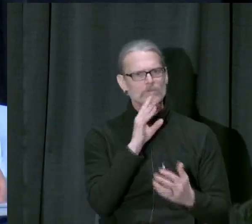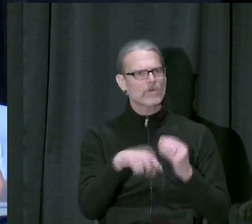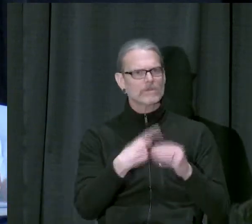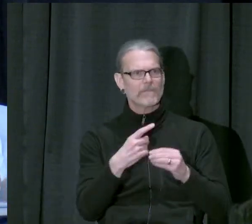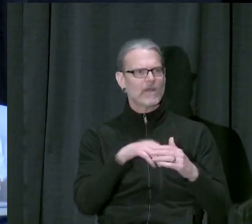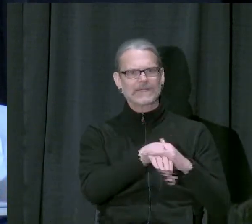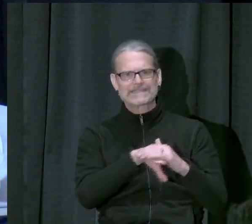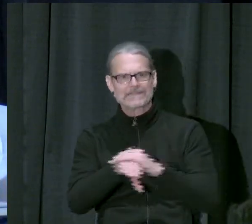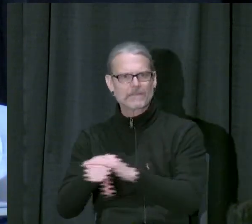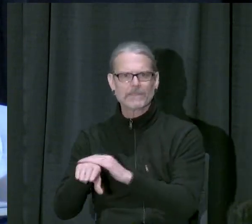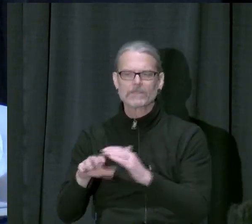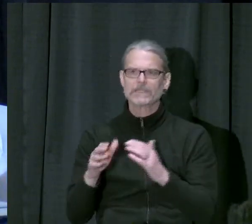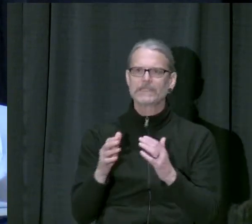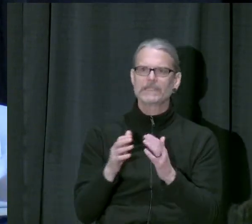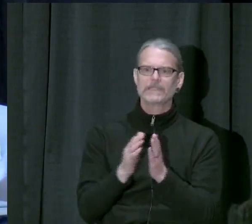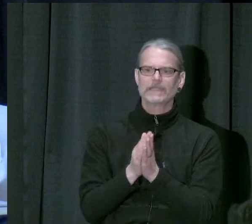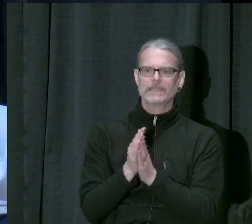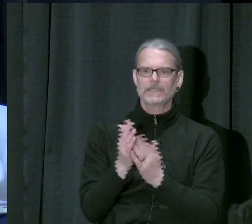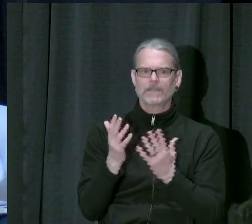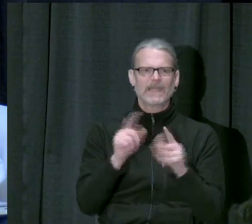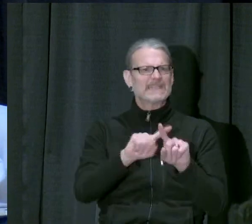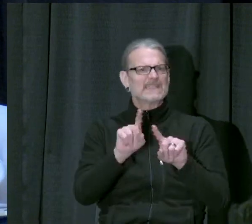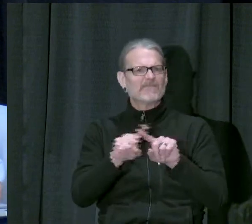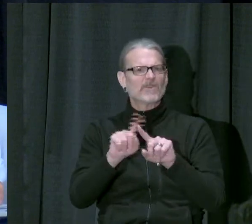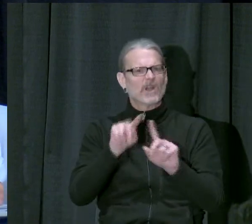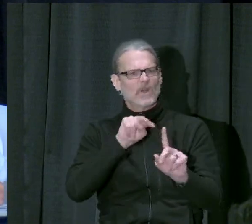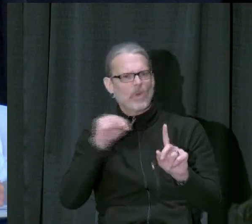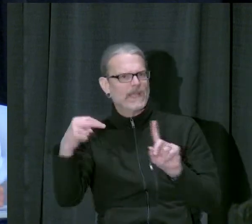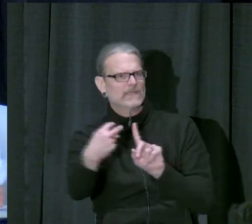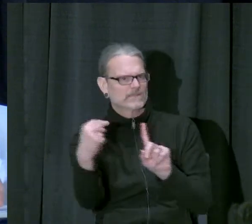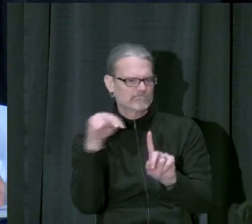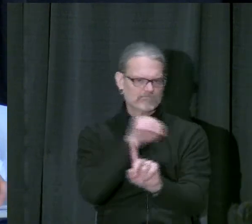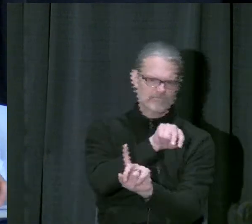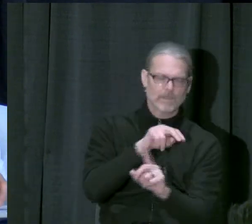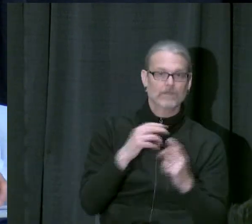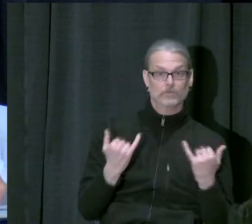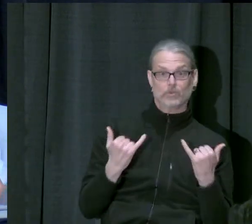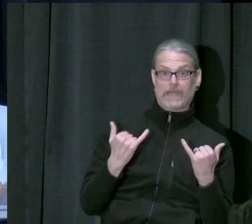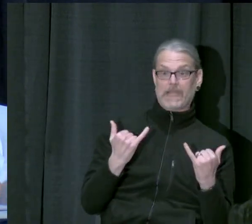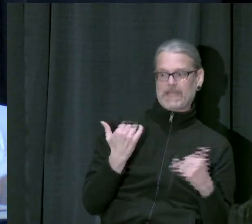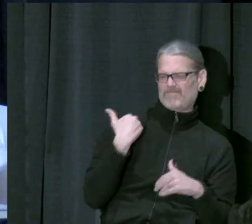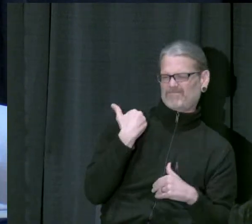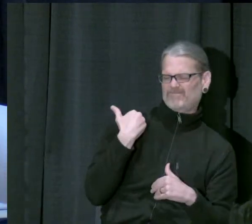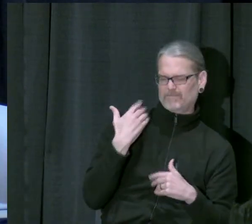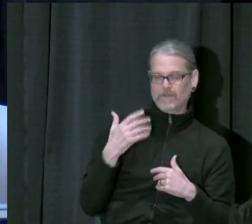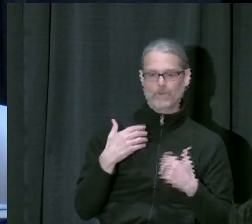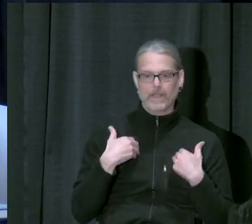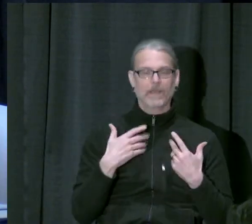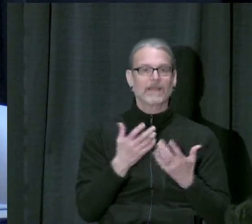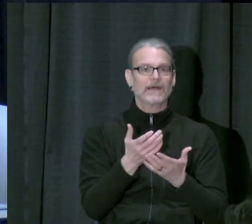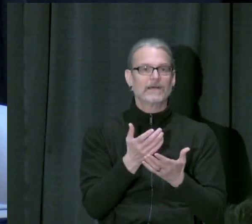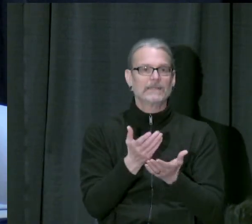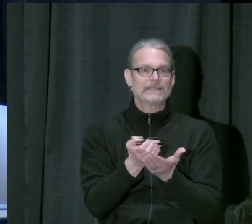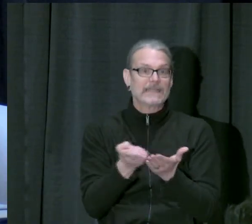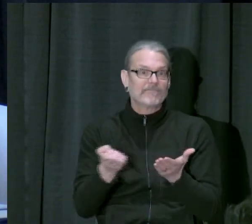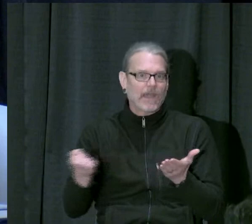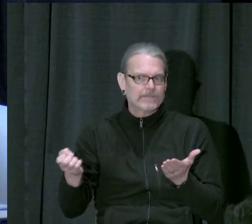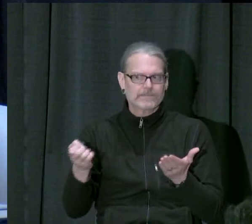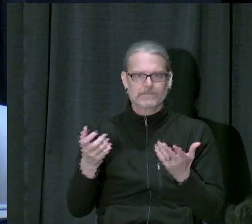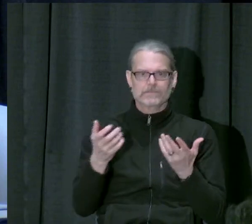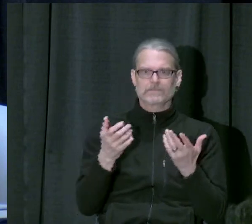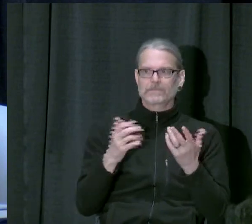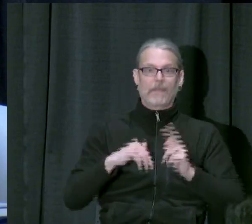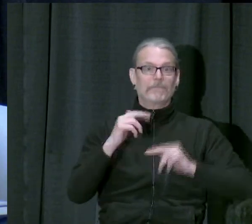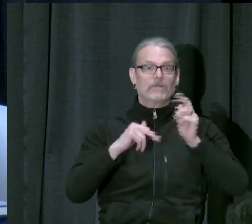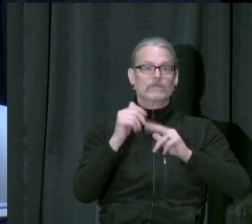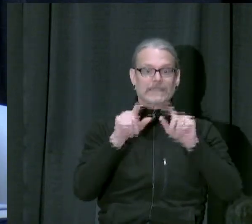accessibility in a lot of different ways. Earlier today, we had a session where we talked about device accessibility. So we talked about building